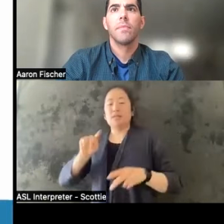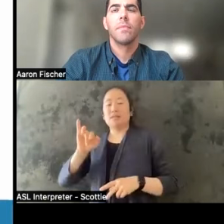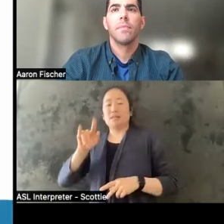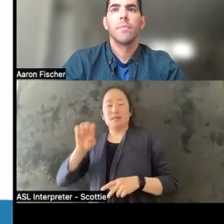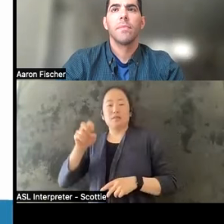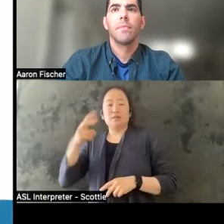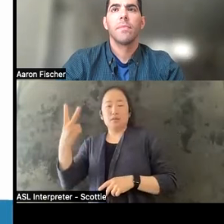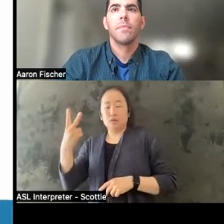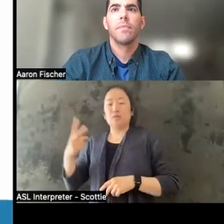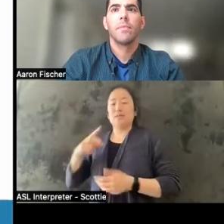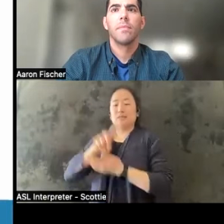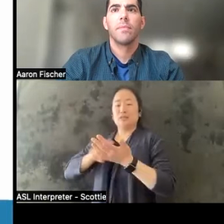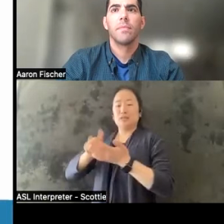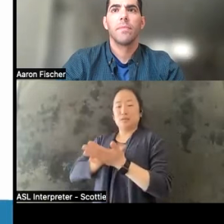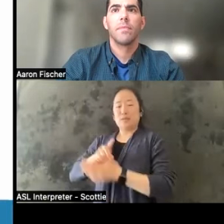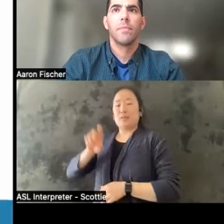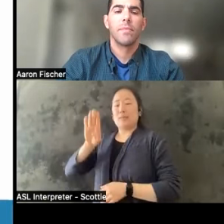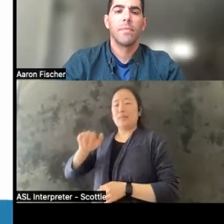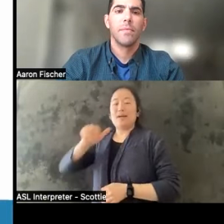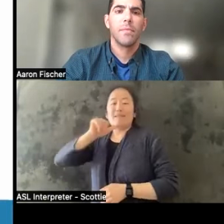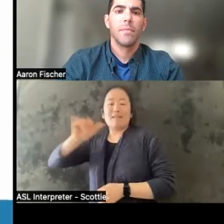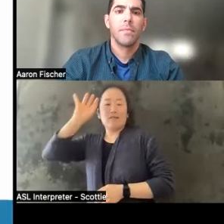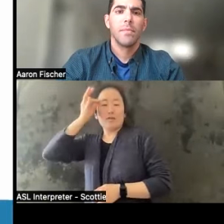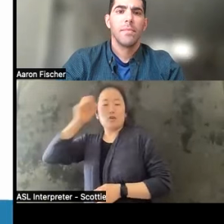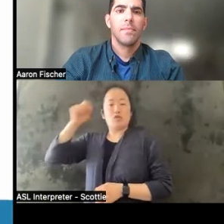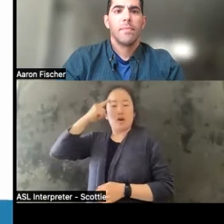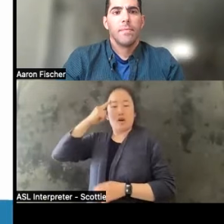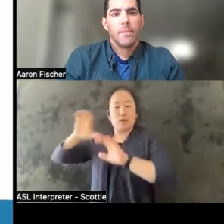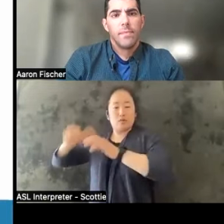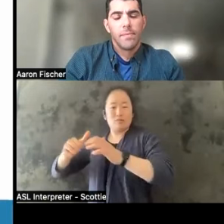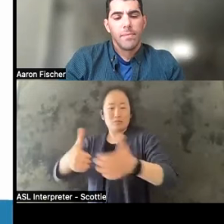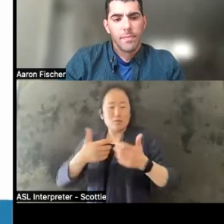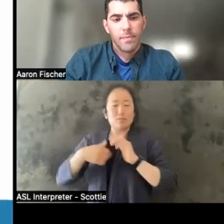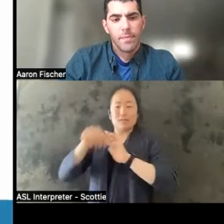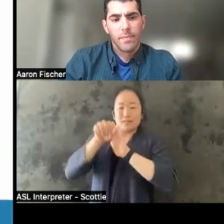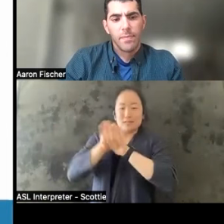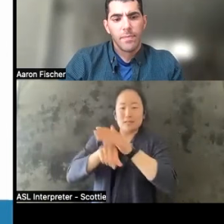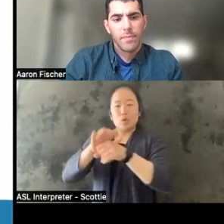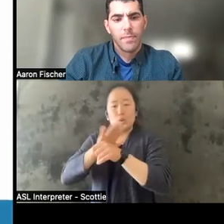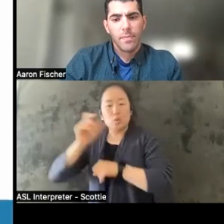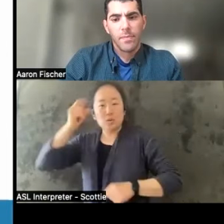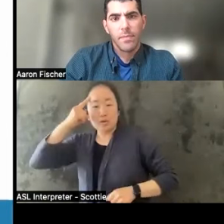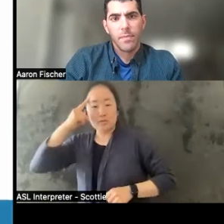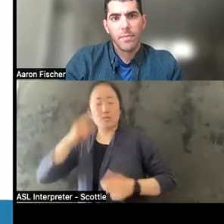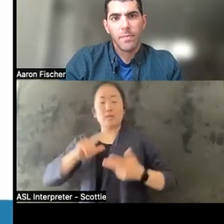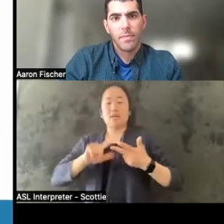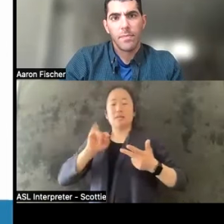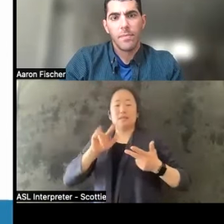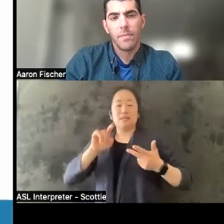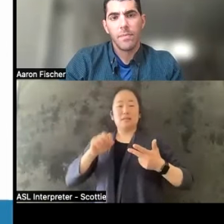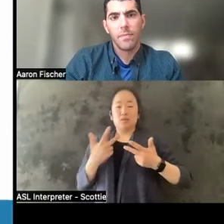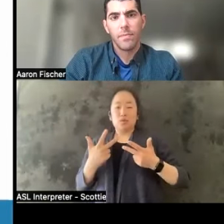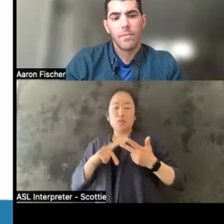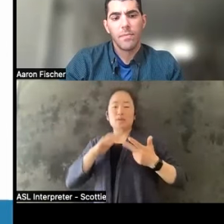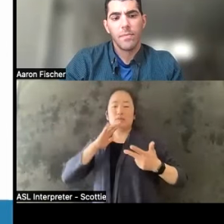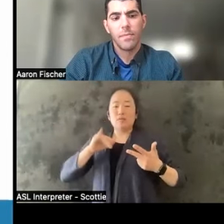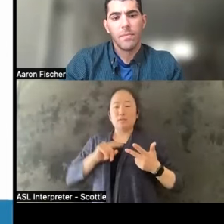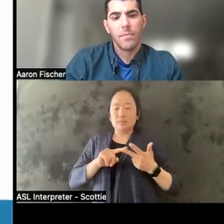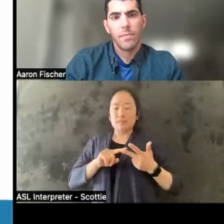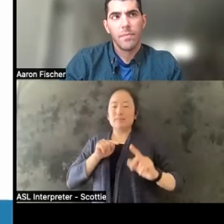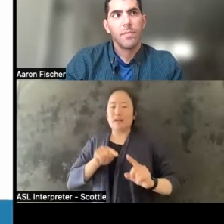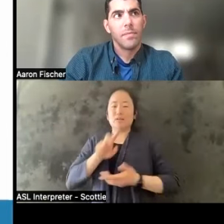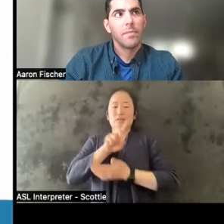state and local government. And Title III talks about discrimination by public accommodations, which is the term